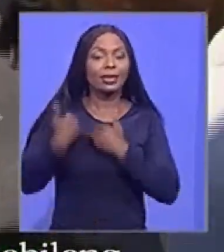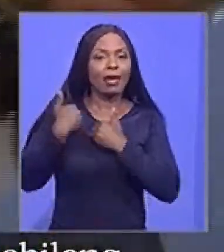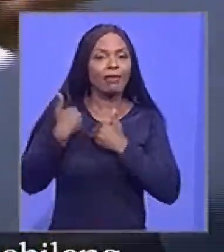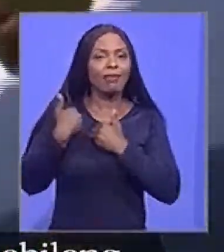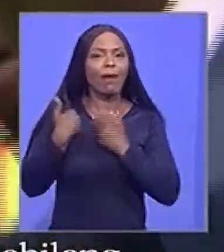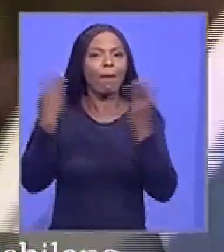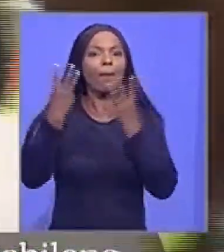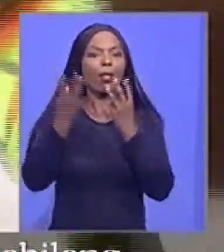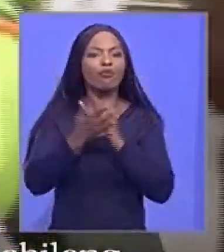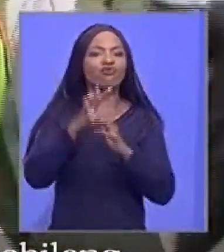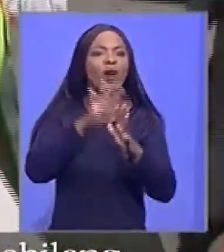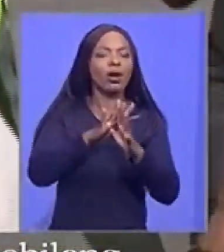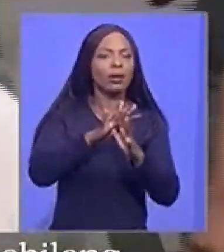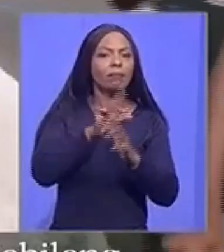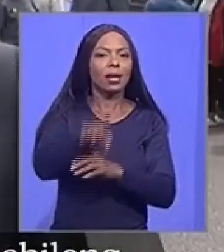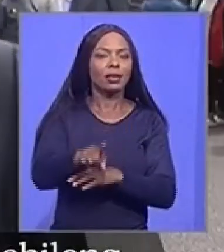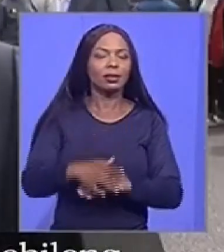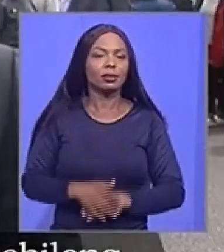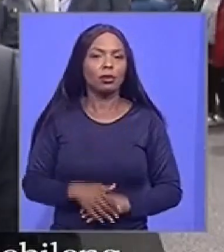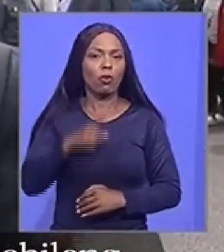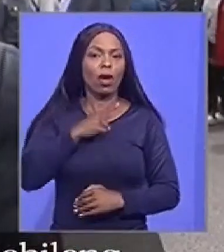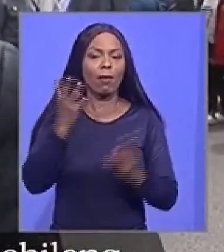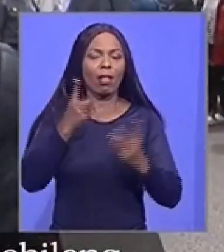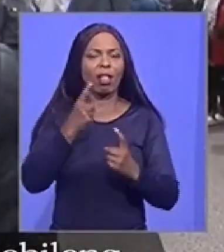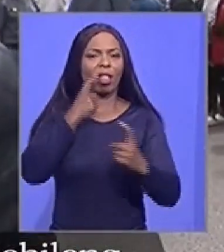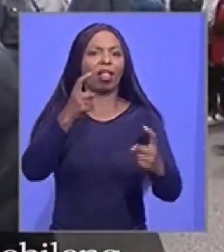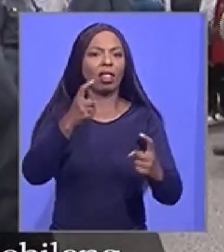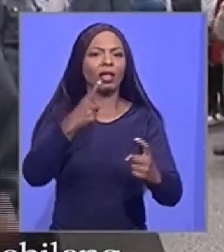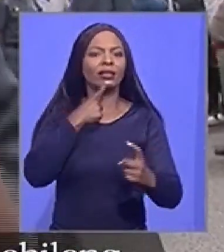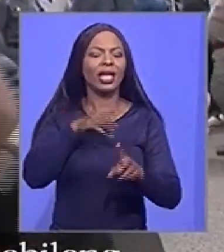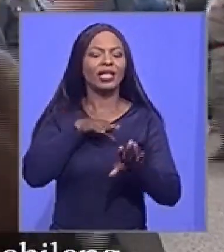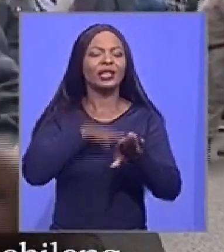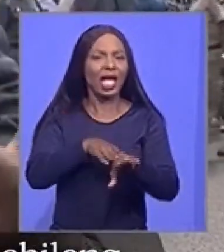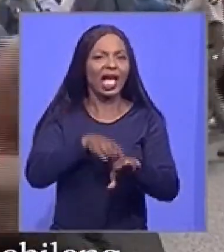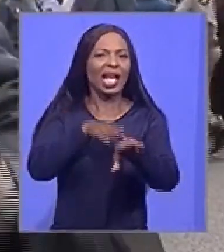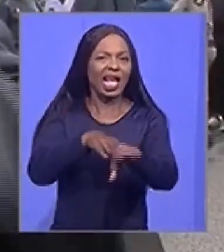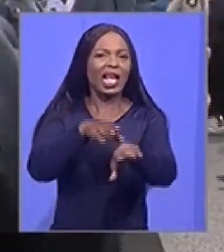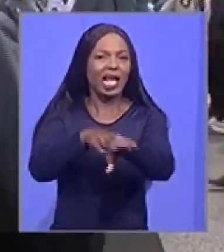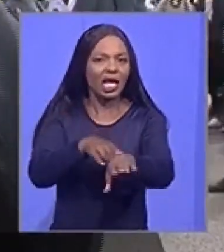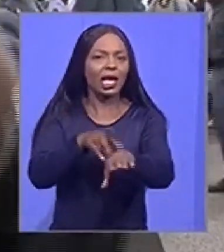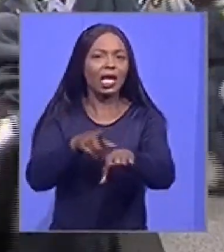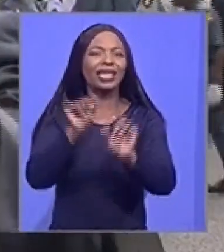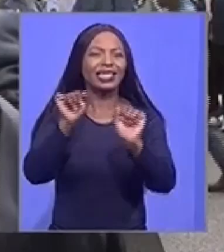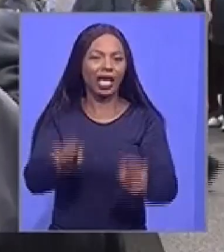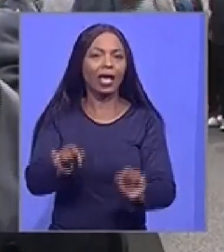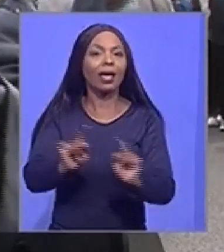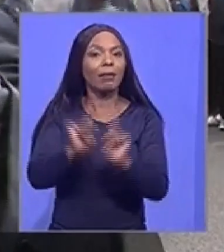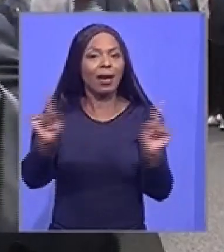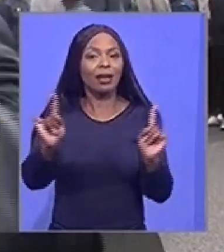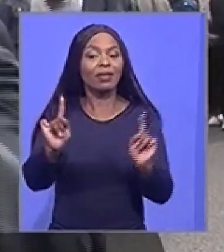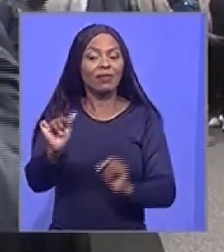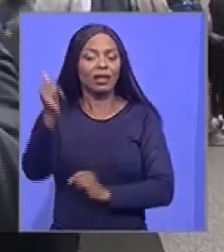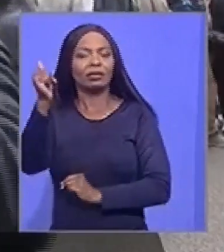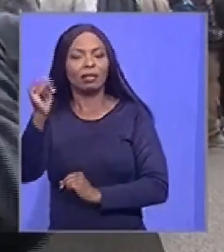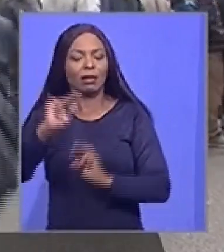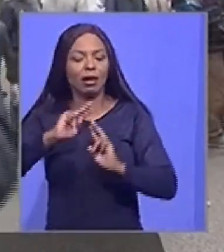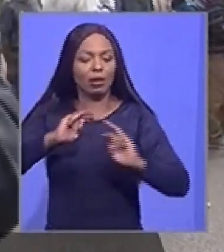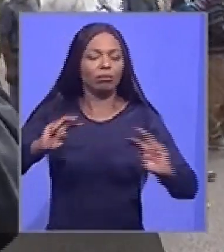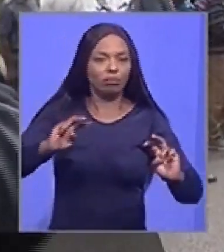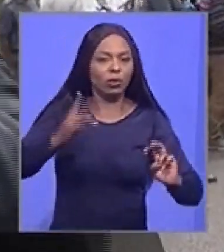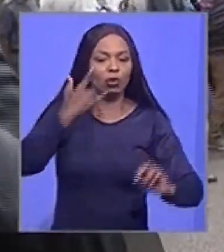flowing of transport. They do raise the issue to say the traffic is packed back. We do check the traffic. We